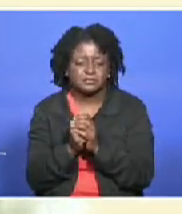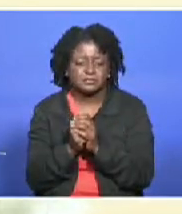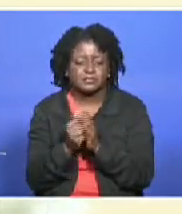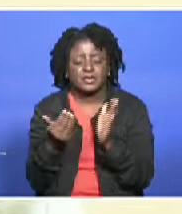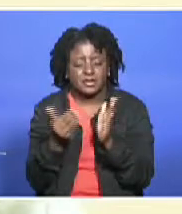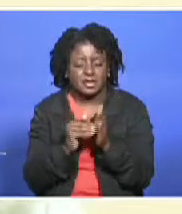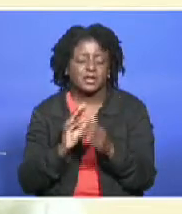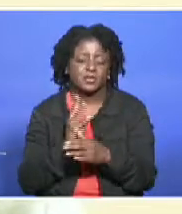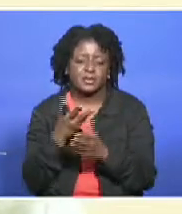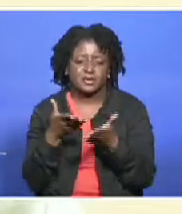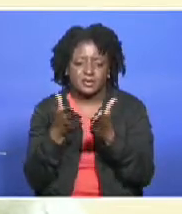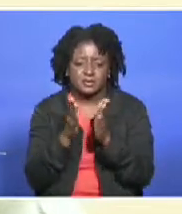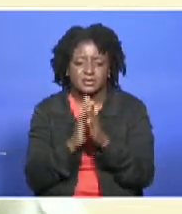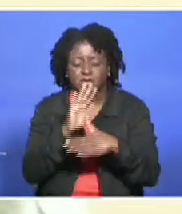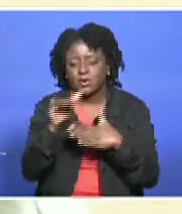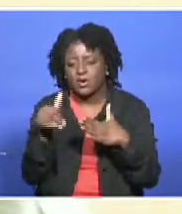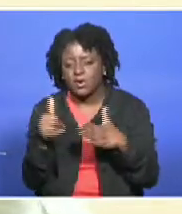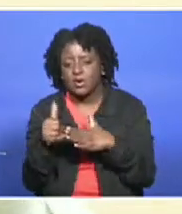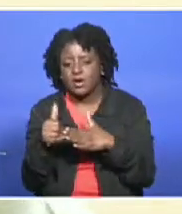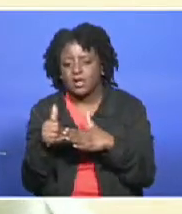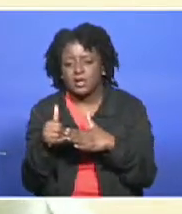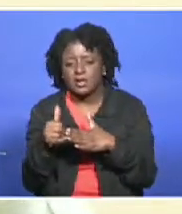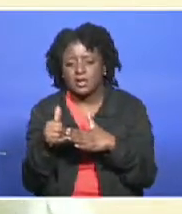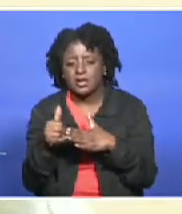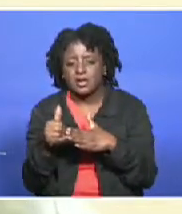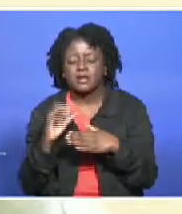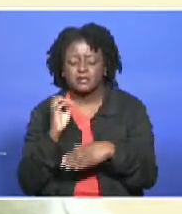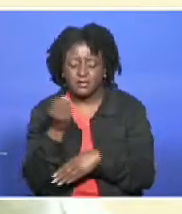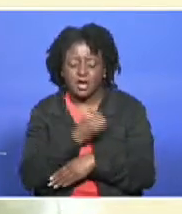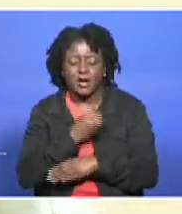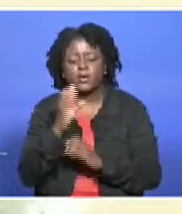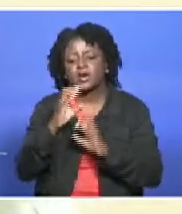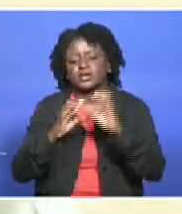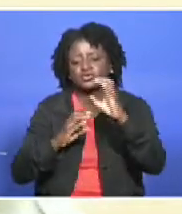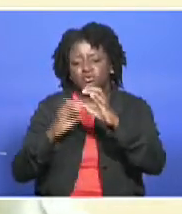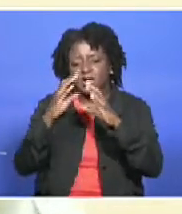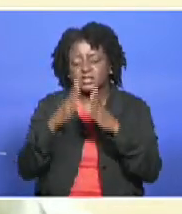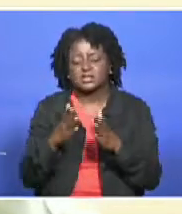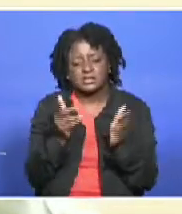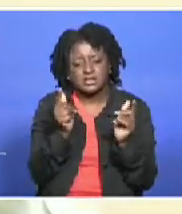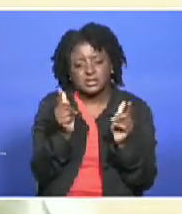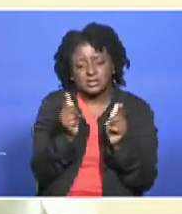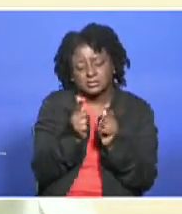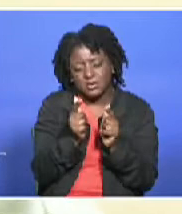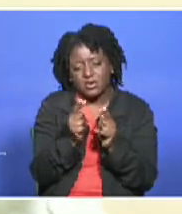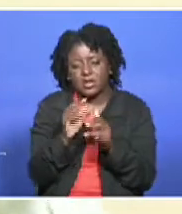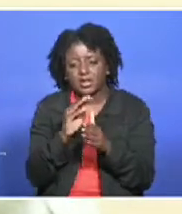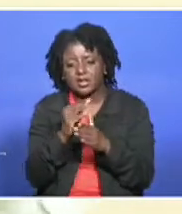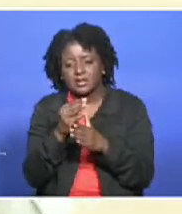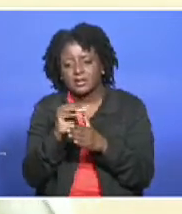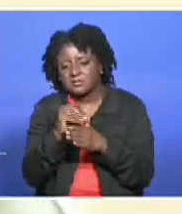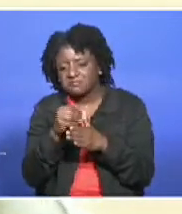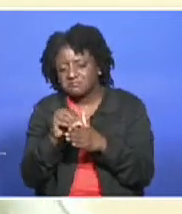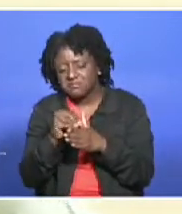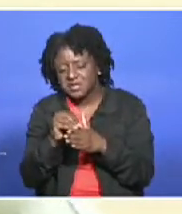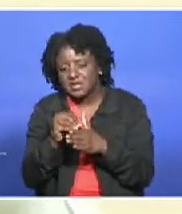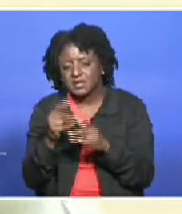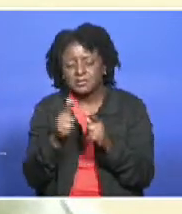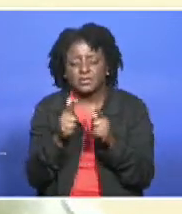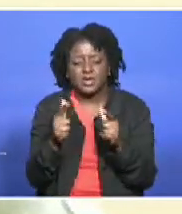we're calling on all of our contractors, small, medium, or large,